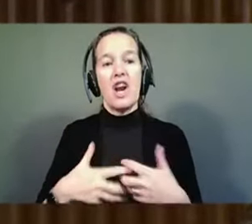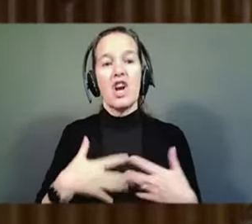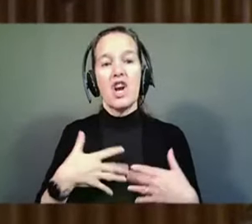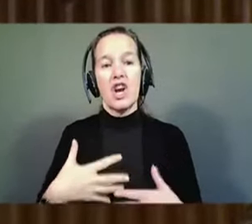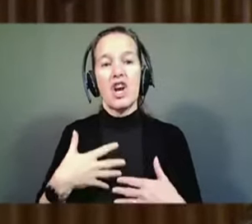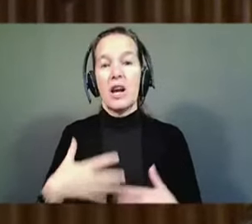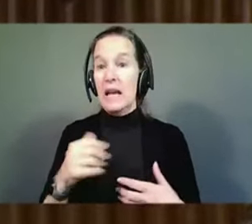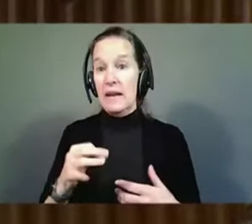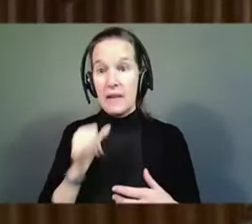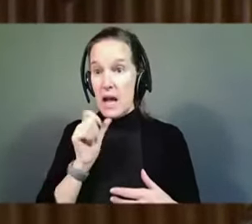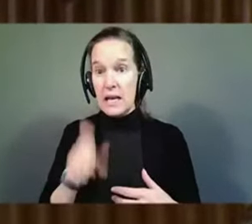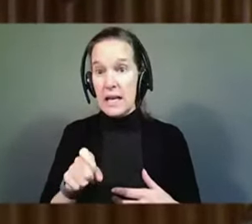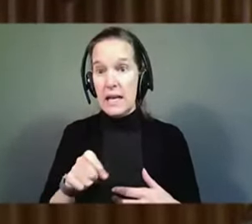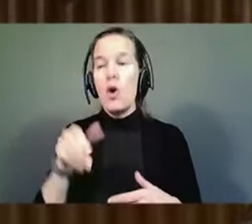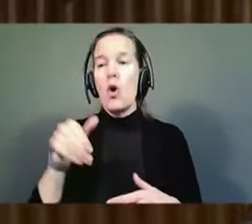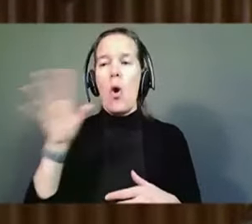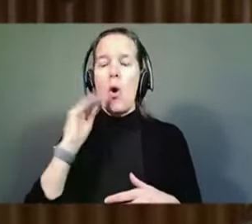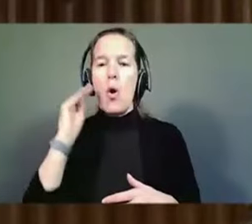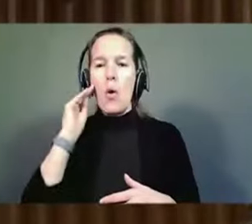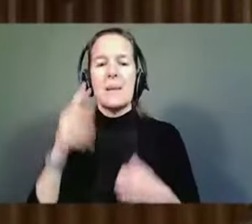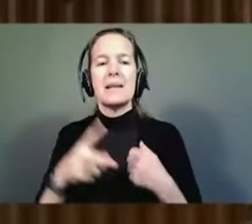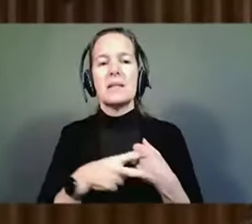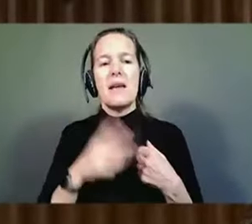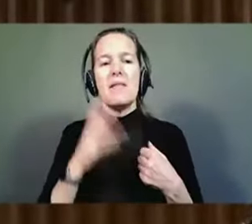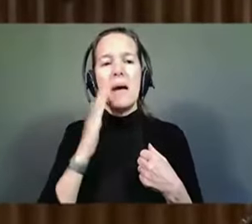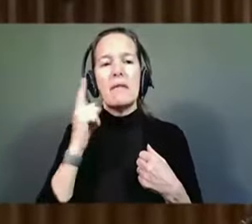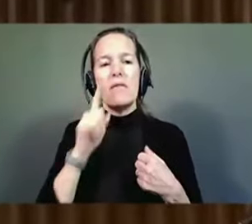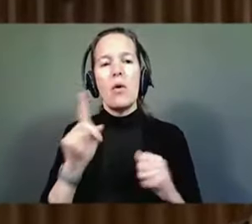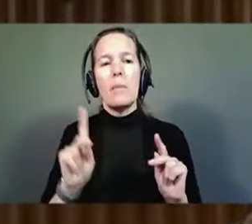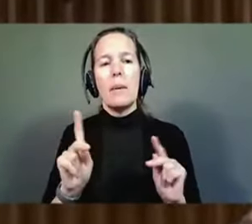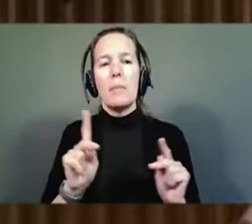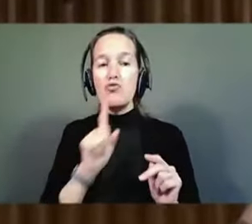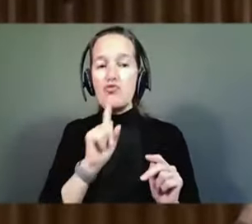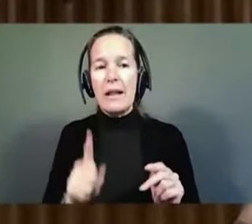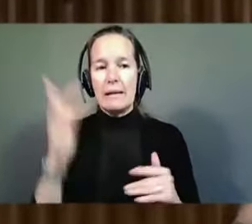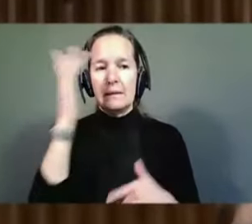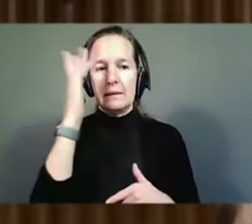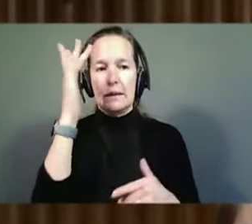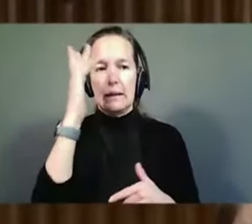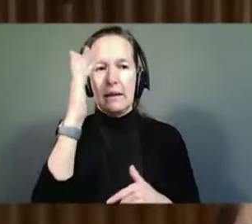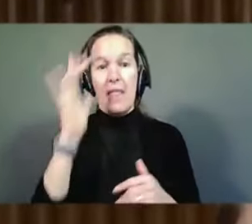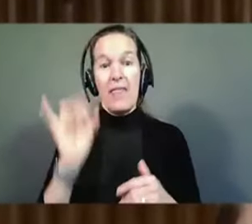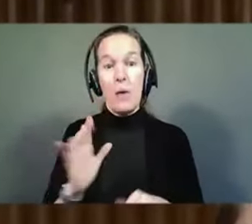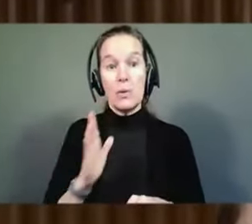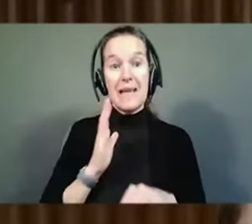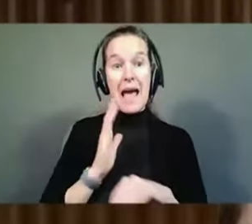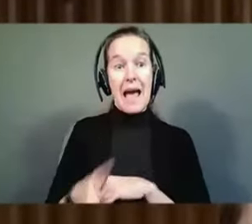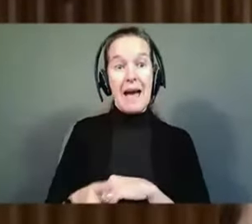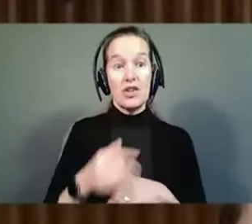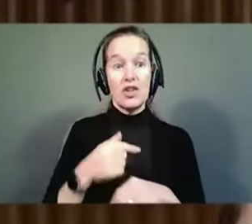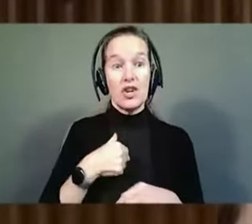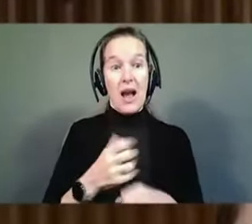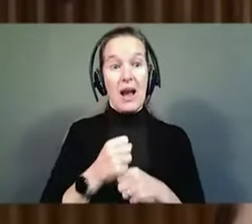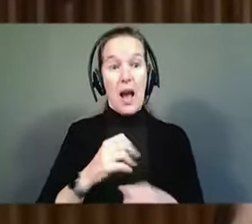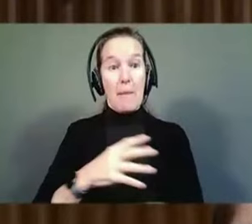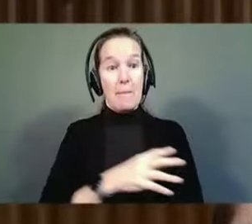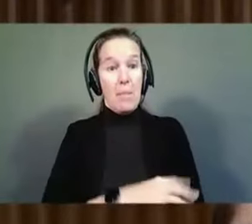home and save beds for people who were really sick. And this was after getting labs showing that I